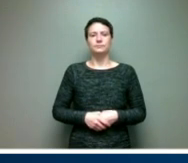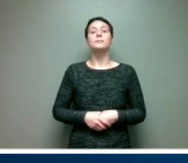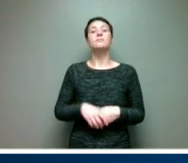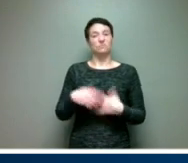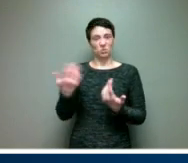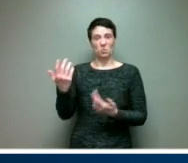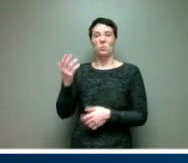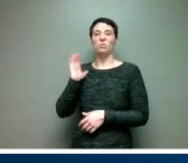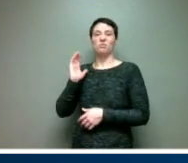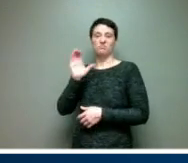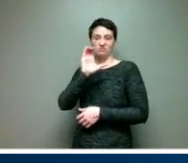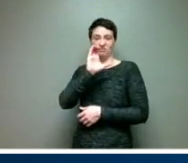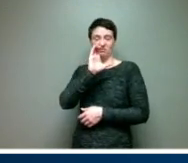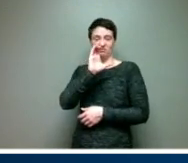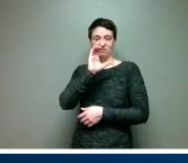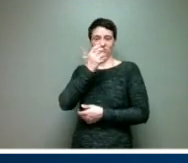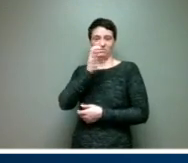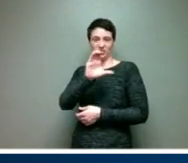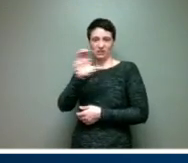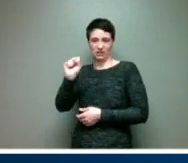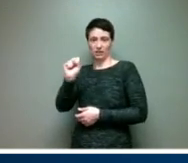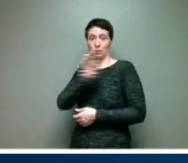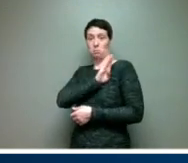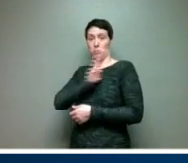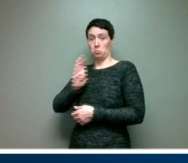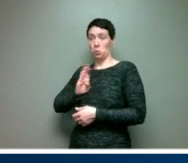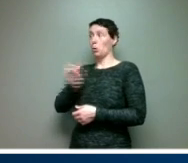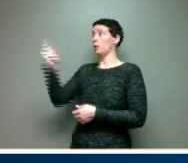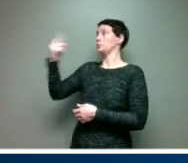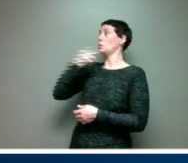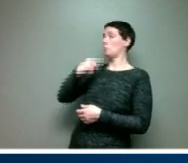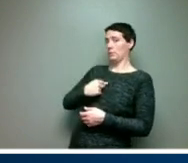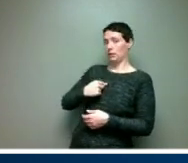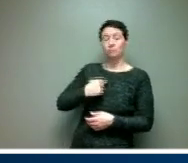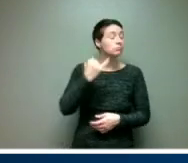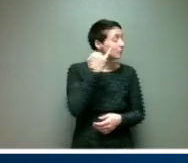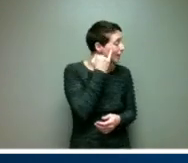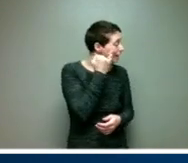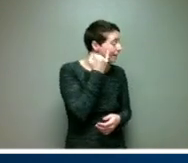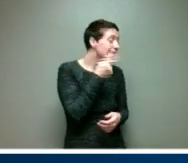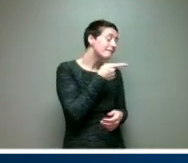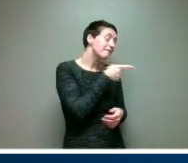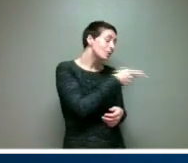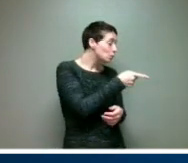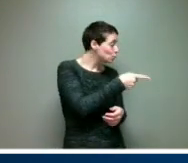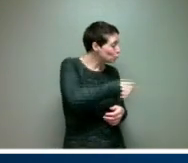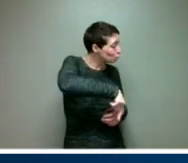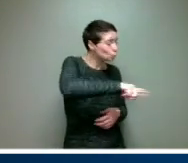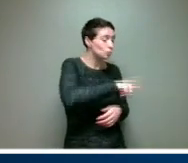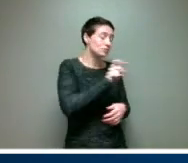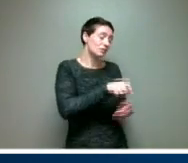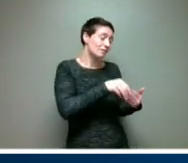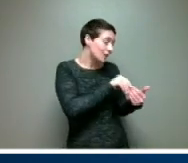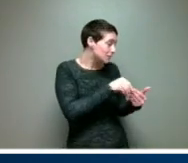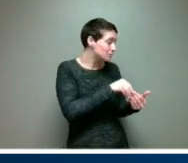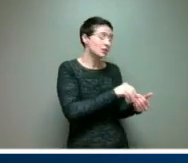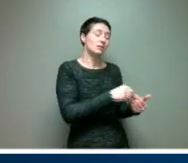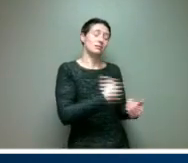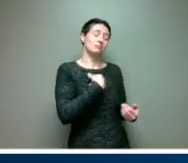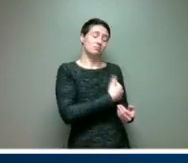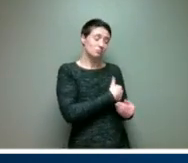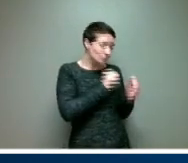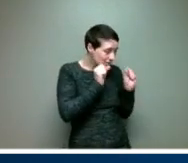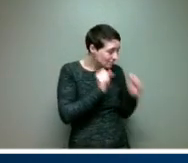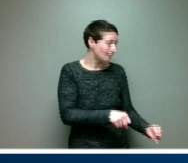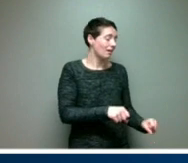that our students have what they need, they're providing that flexibility and offering service too. So thank you. That